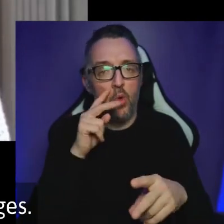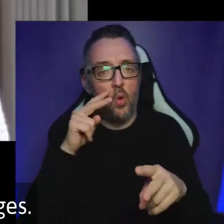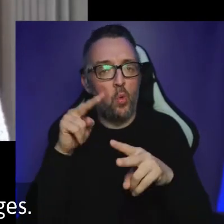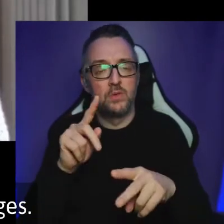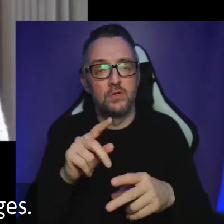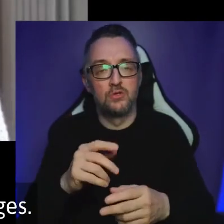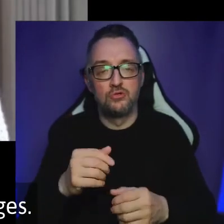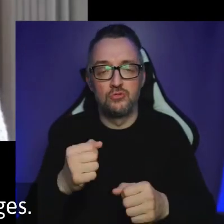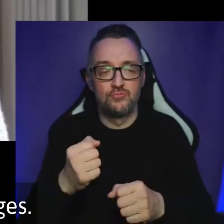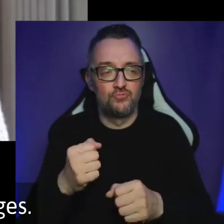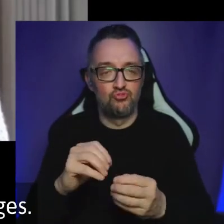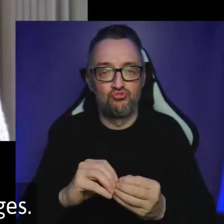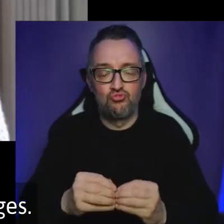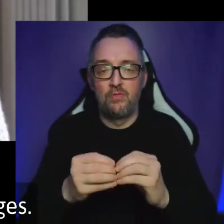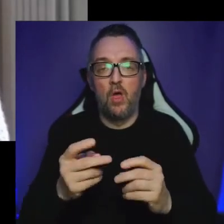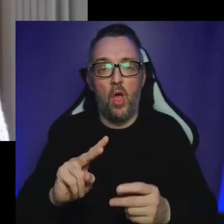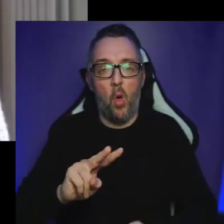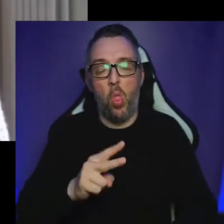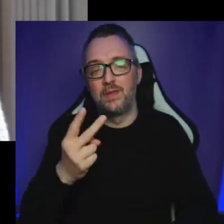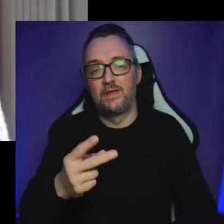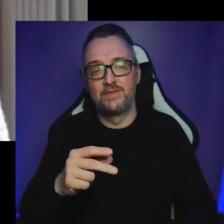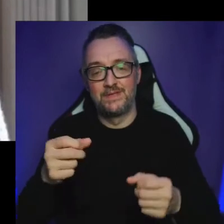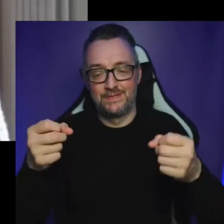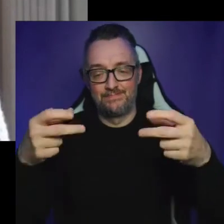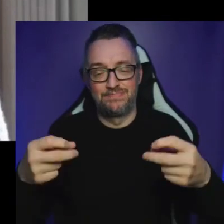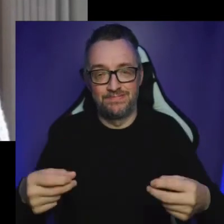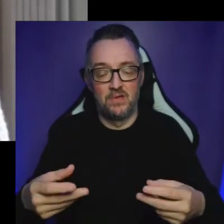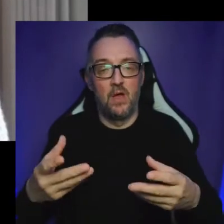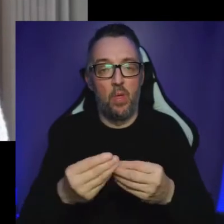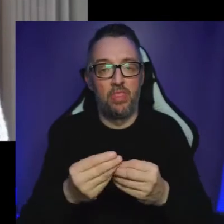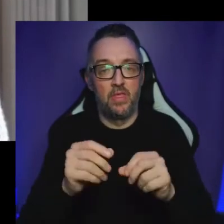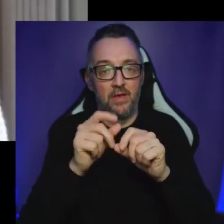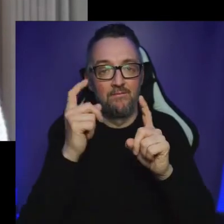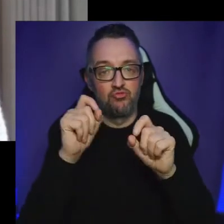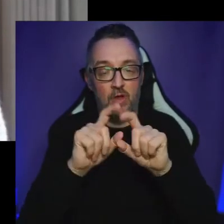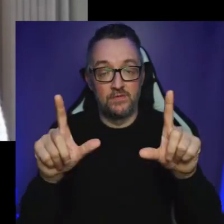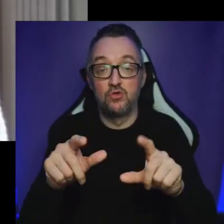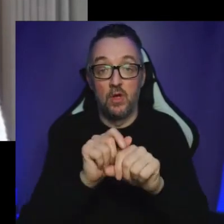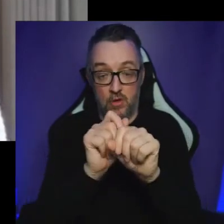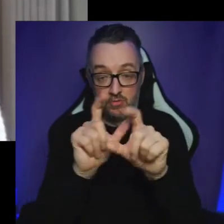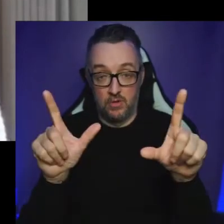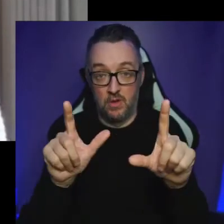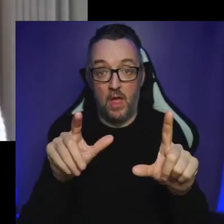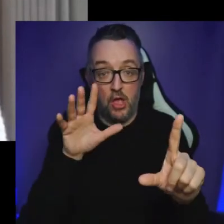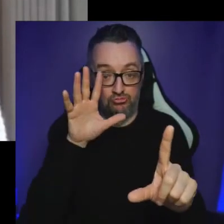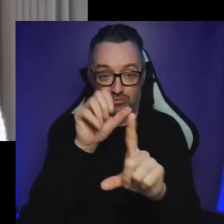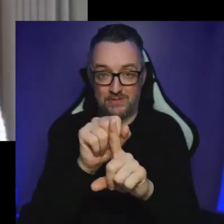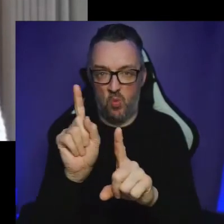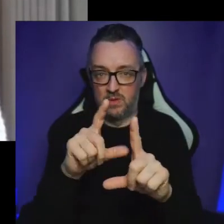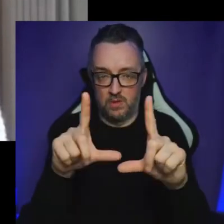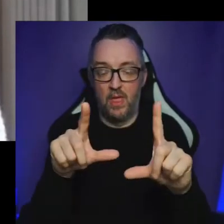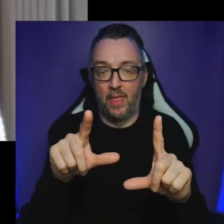generating alternative text for images using AI. So image recognition, and then kind